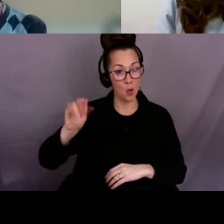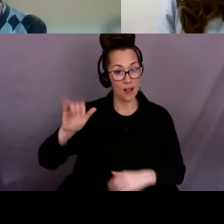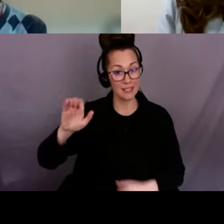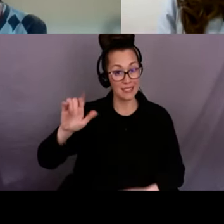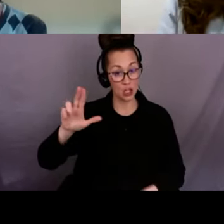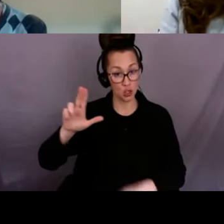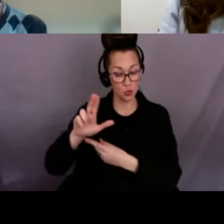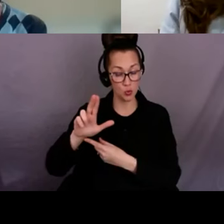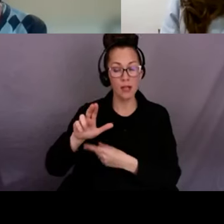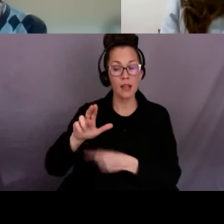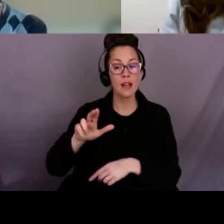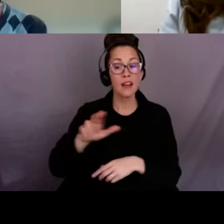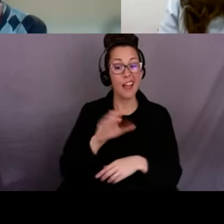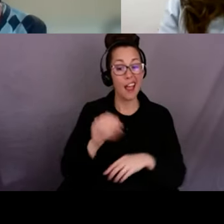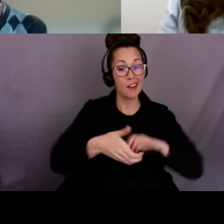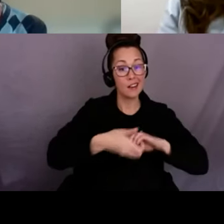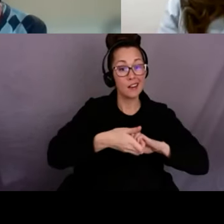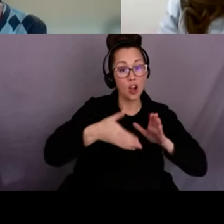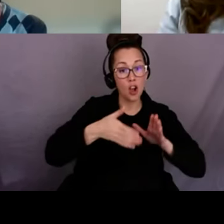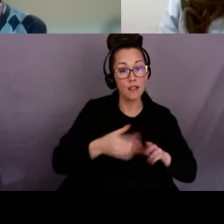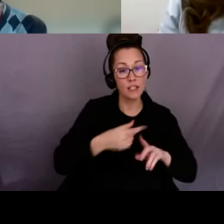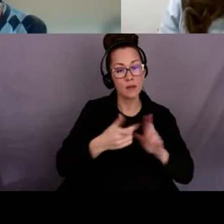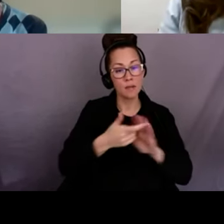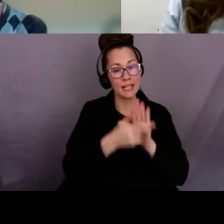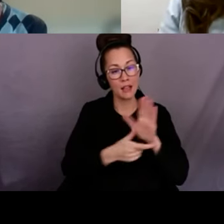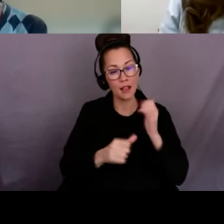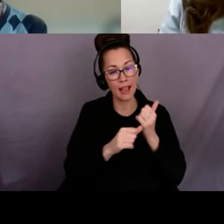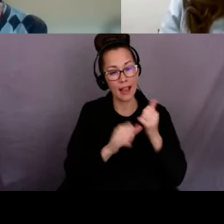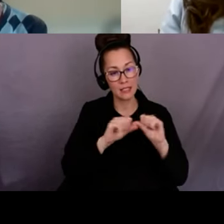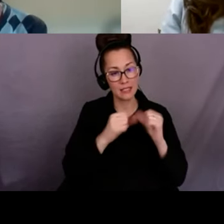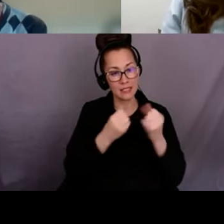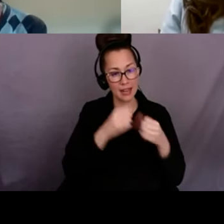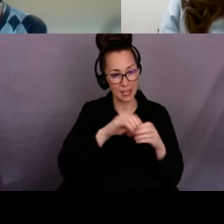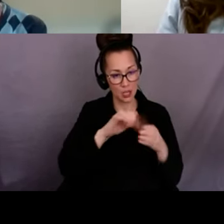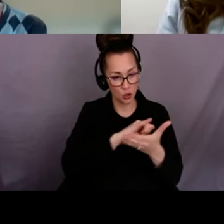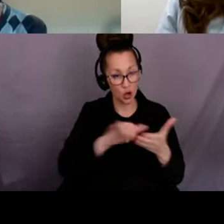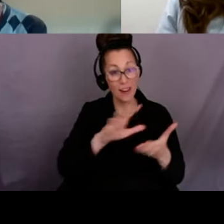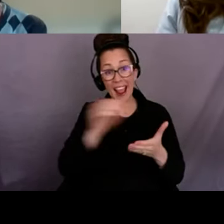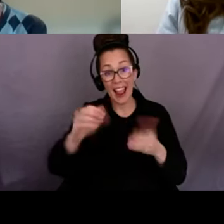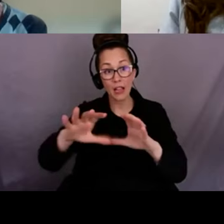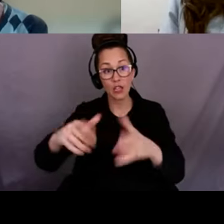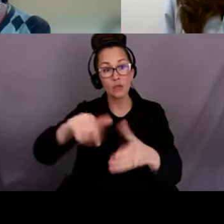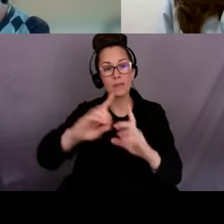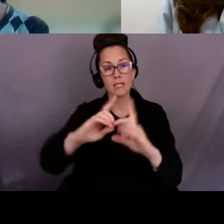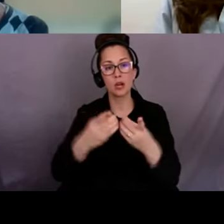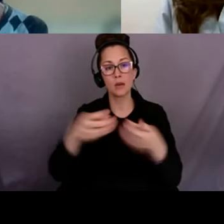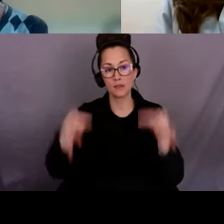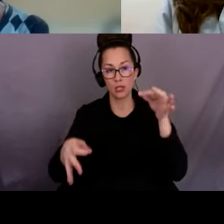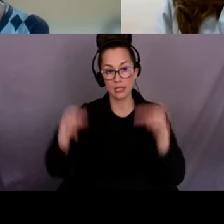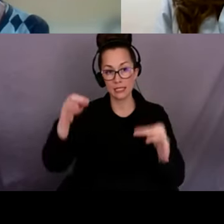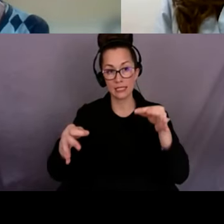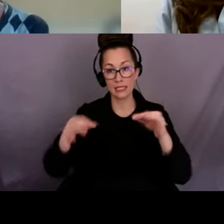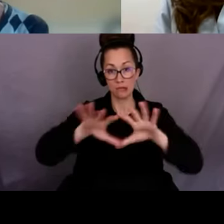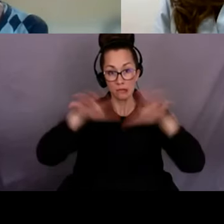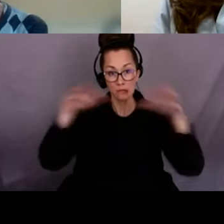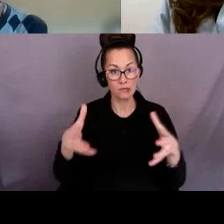joined by colleagues at the Legal Aid Society of New York, also joined by colleagues from the Department of Justice,